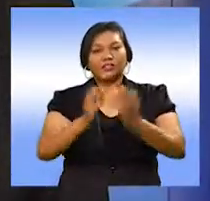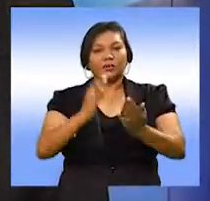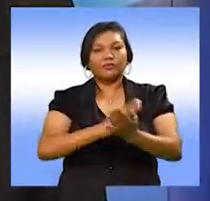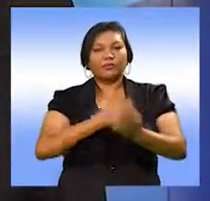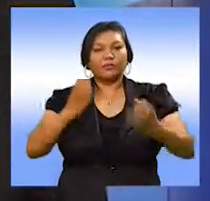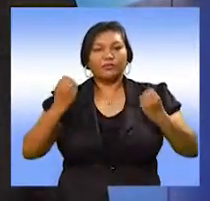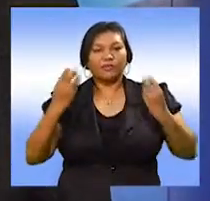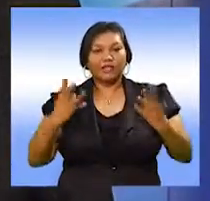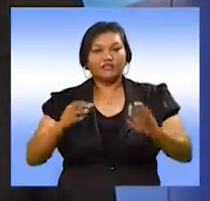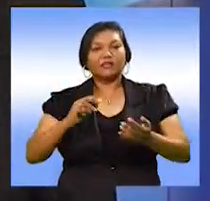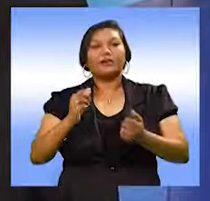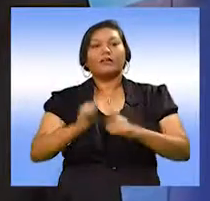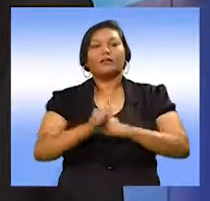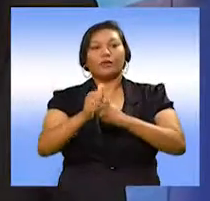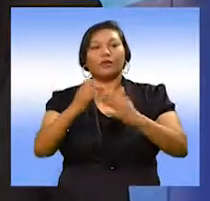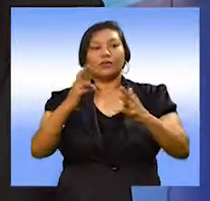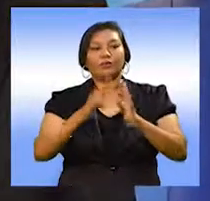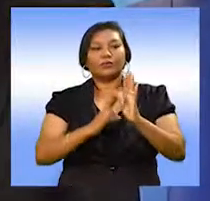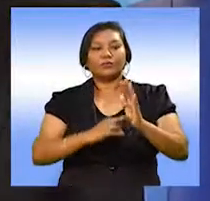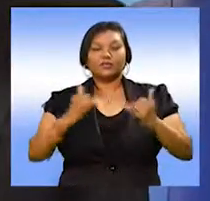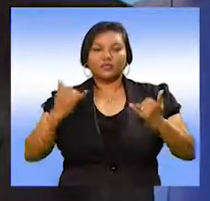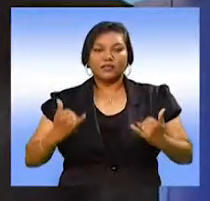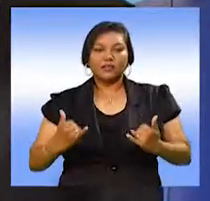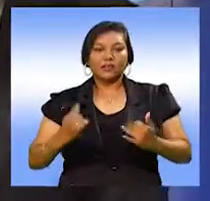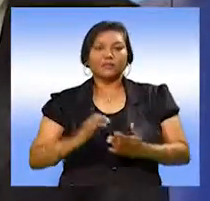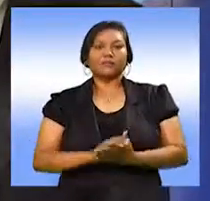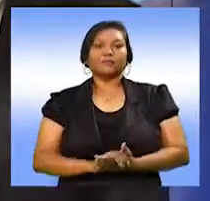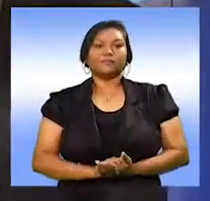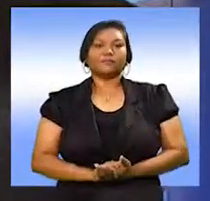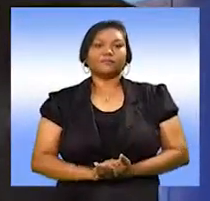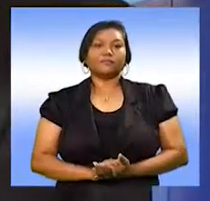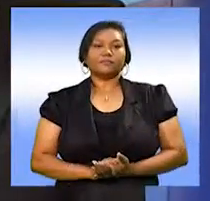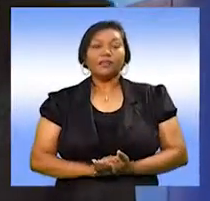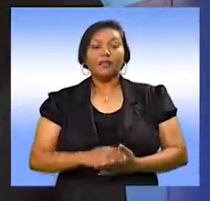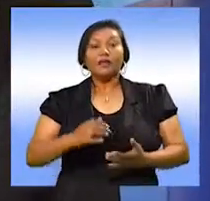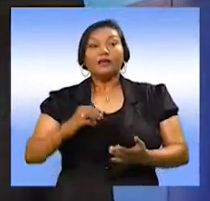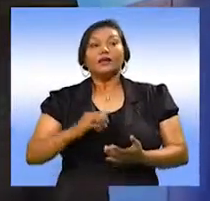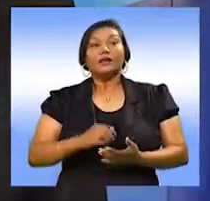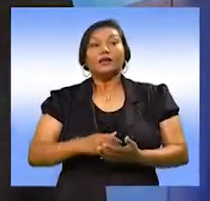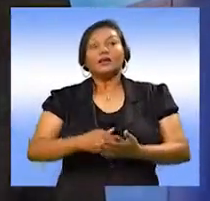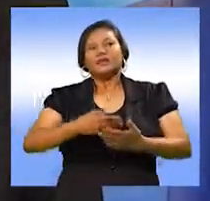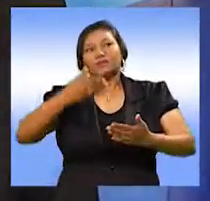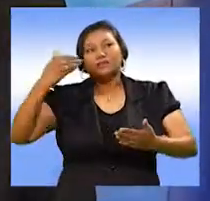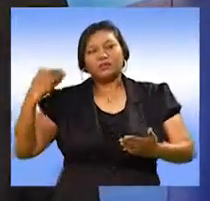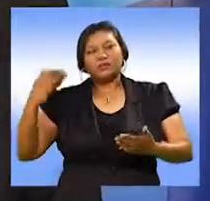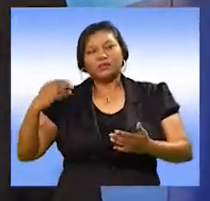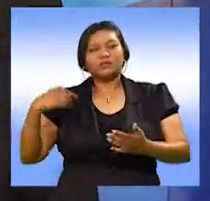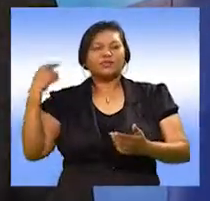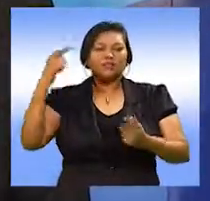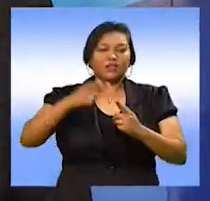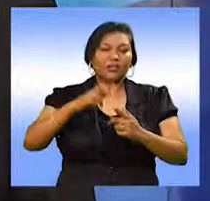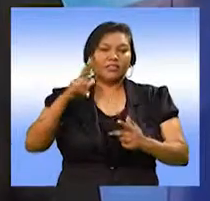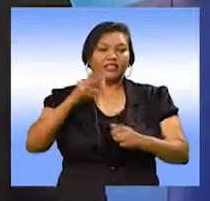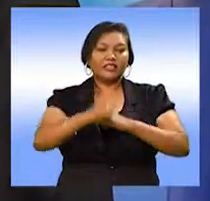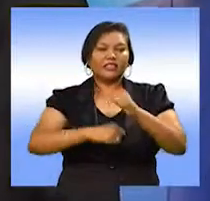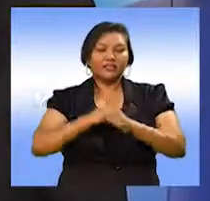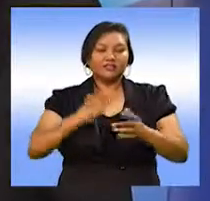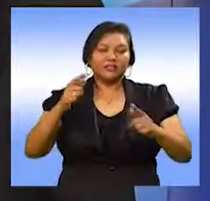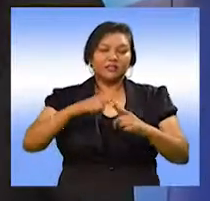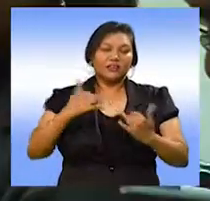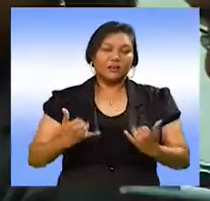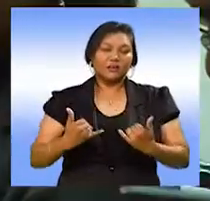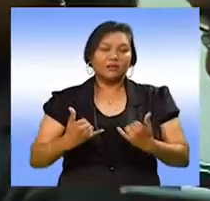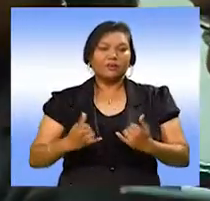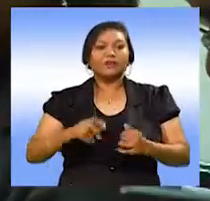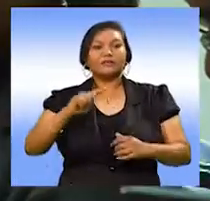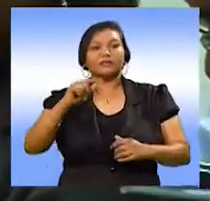terms of compliance since that time. Over the course of the last 3 years, the authority has been